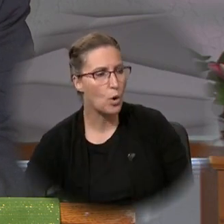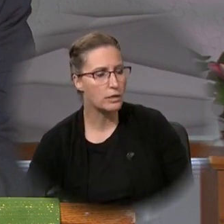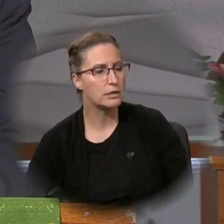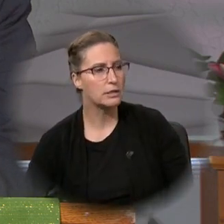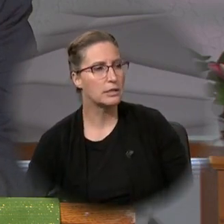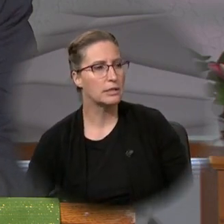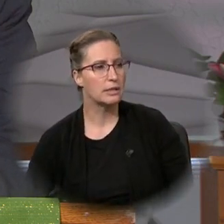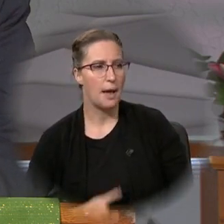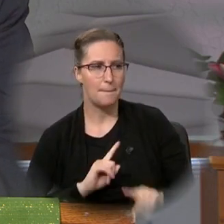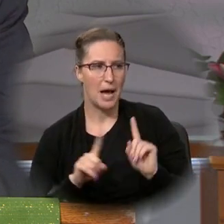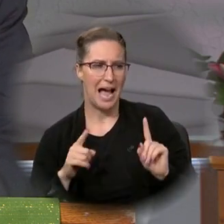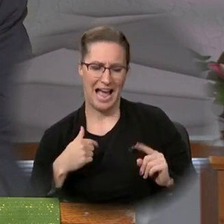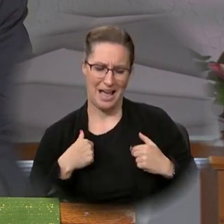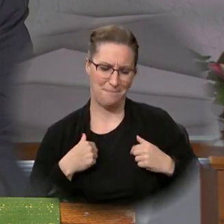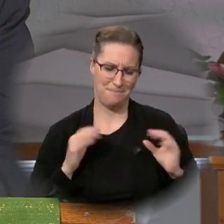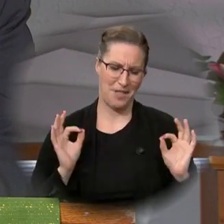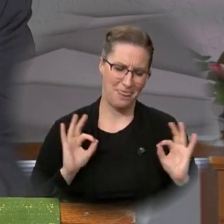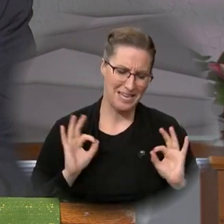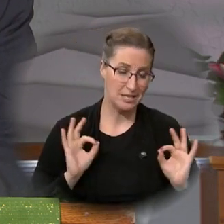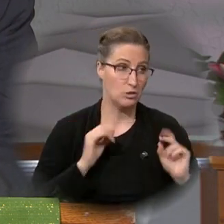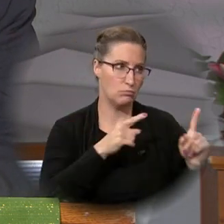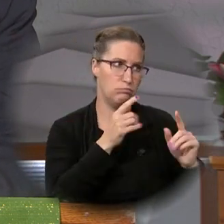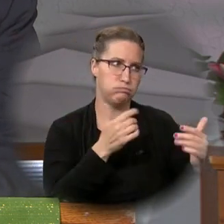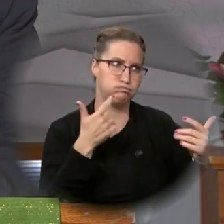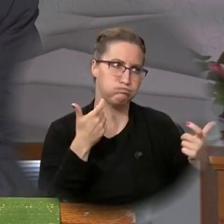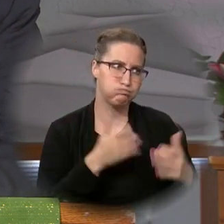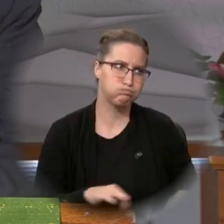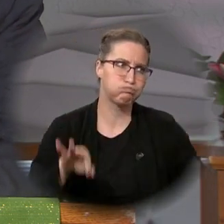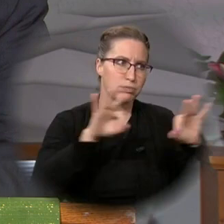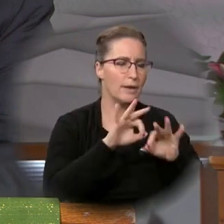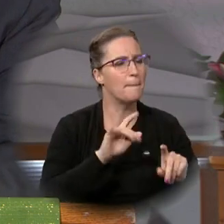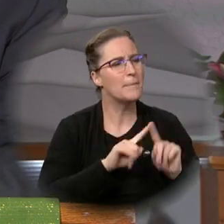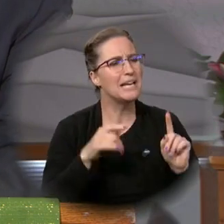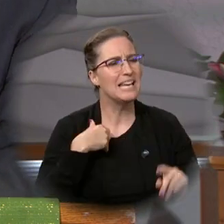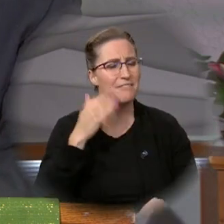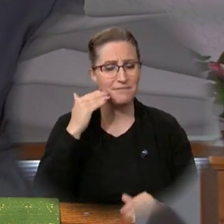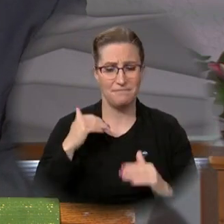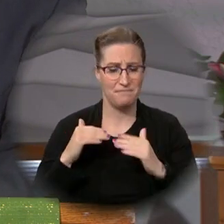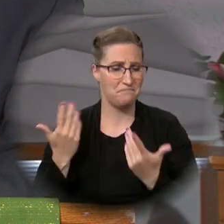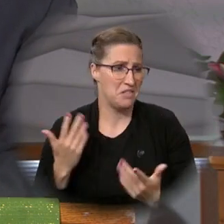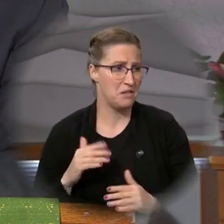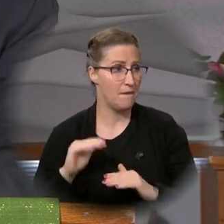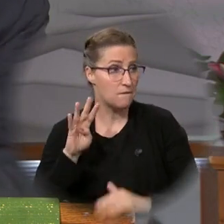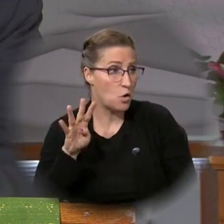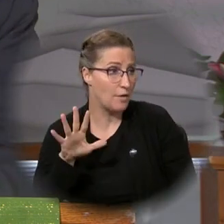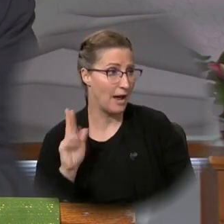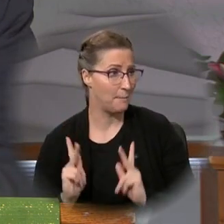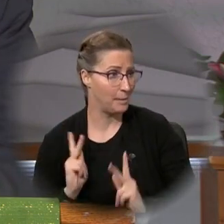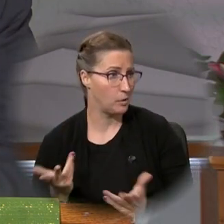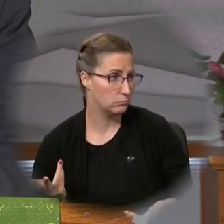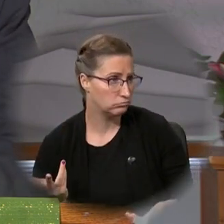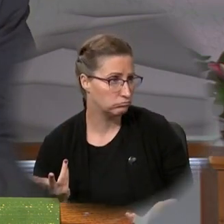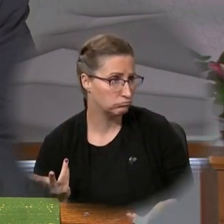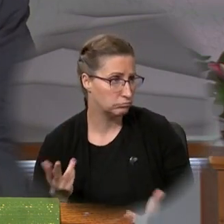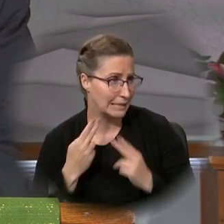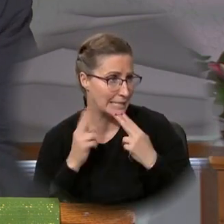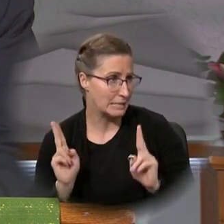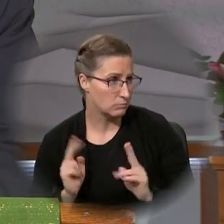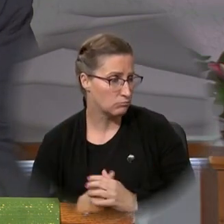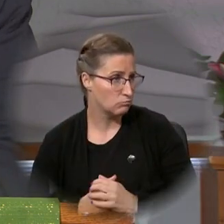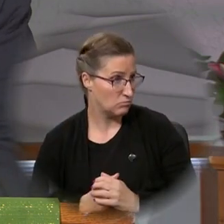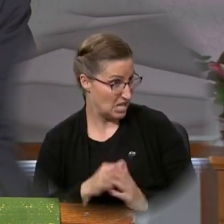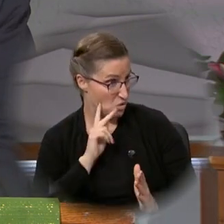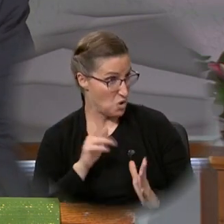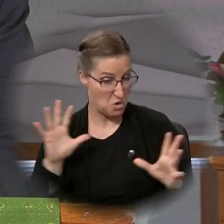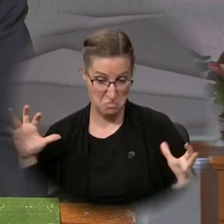though I am but dust and ashes. What if there are 5 less than 50 innocent people?